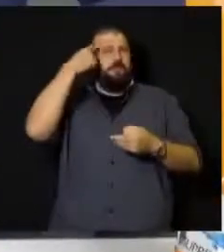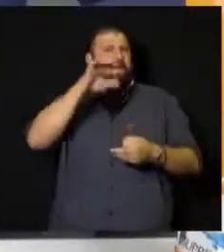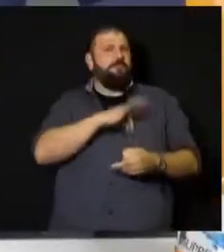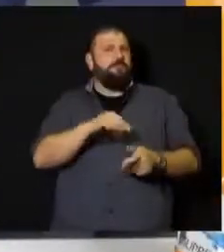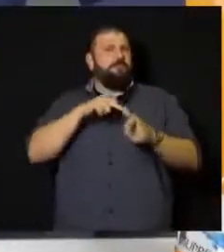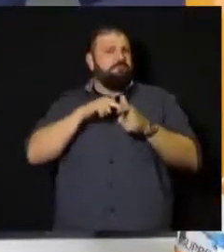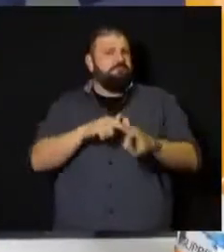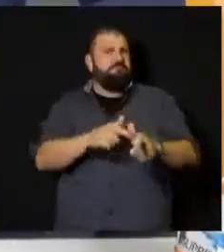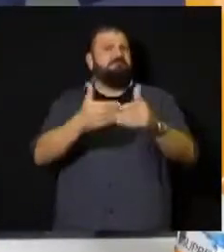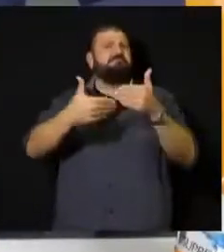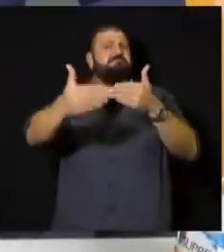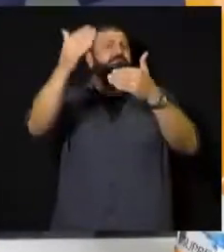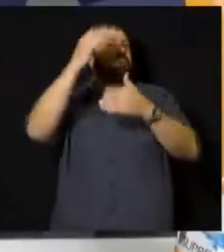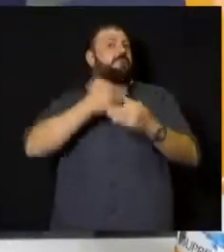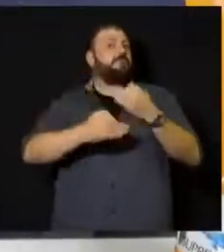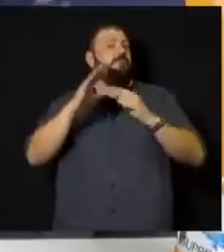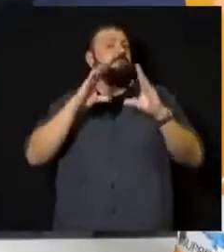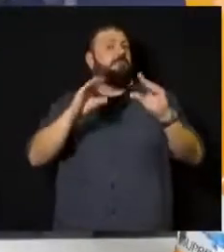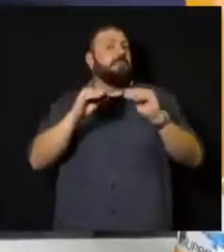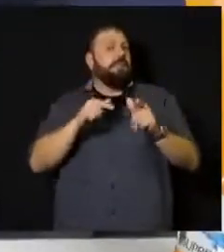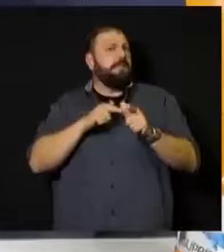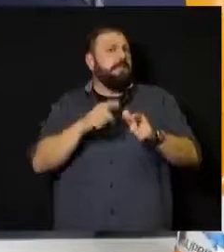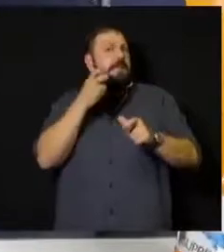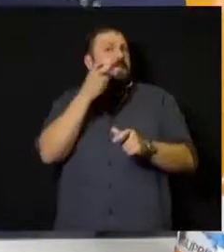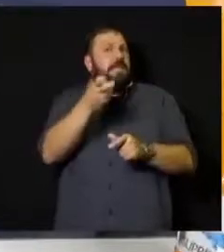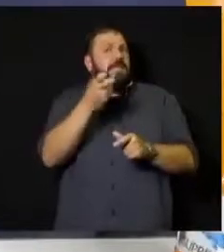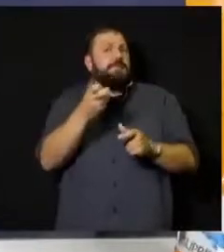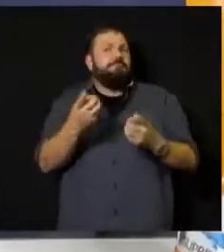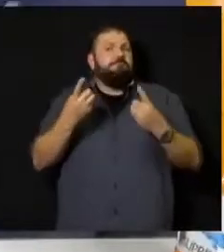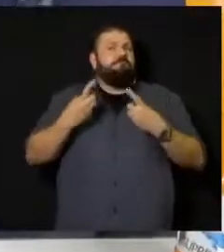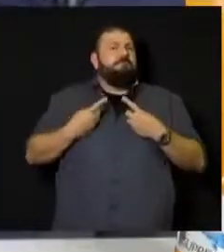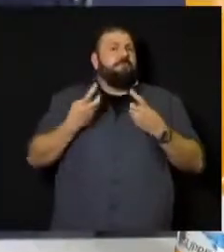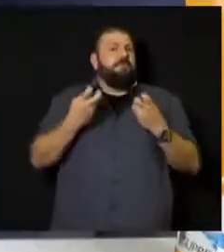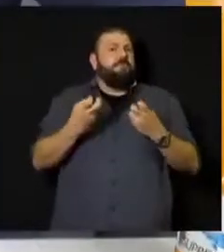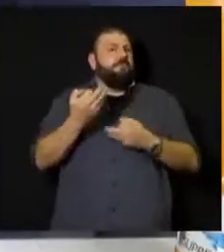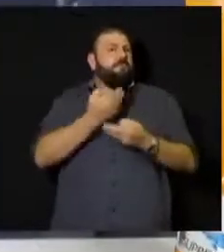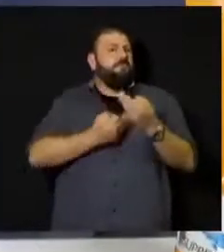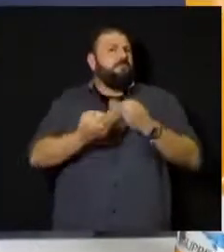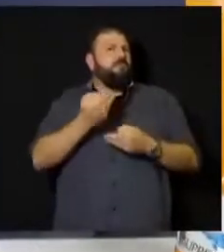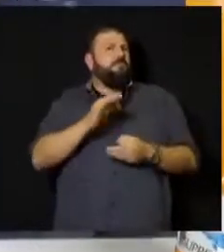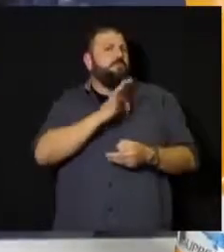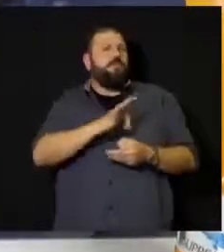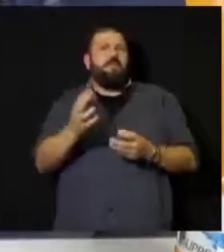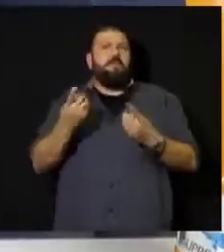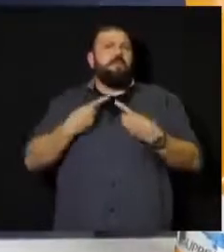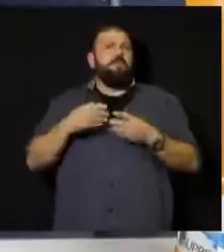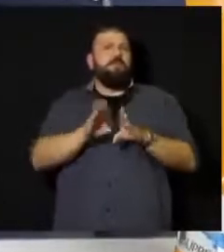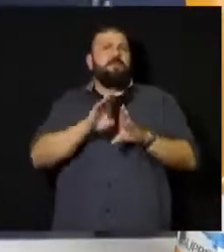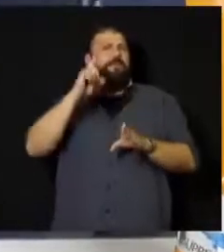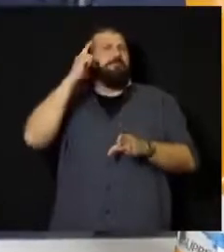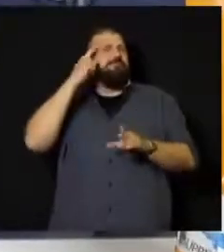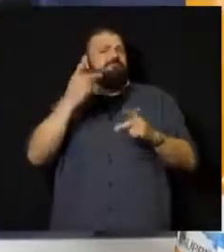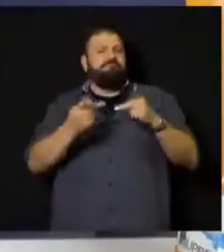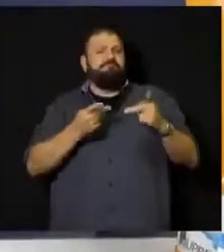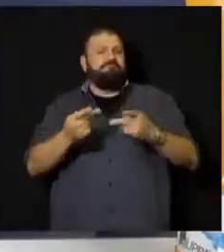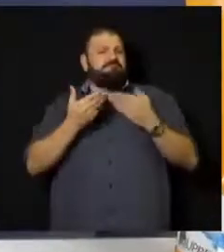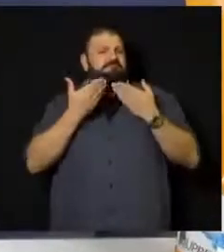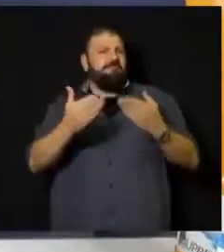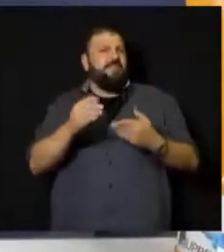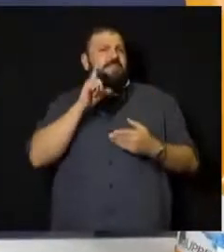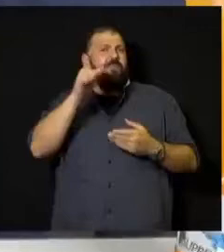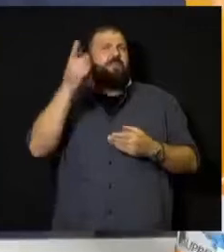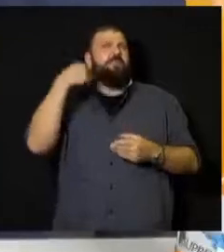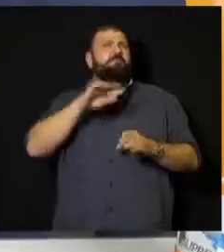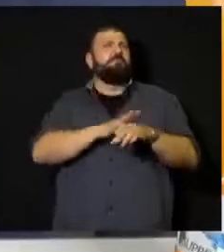up, and teach by example. So this gave us it gave us a light that the